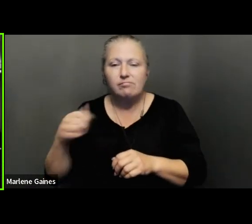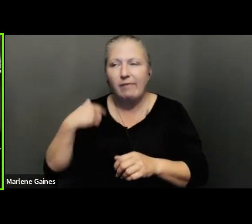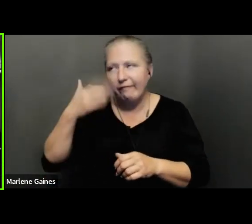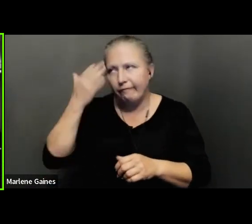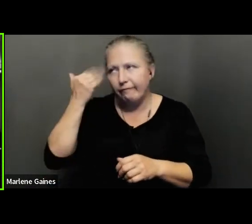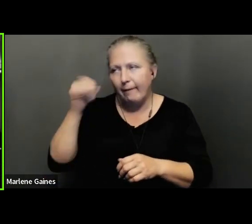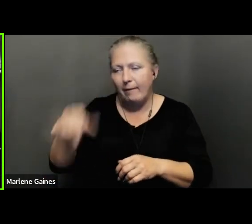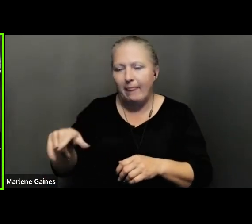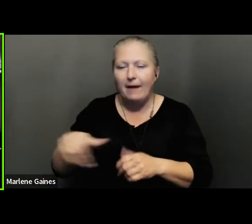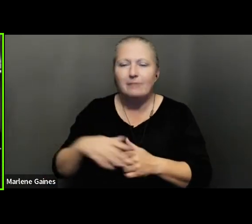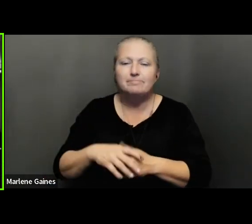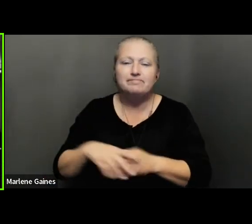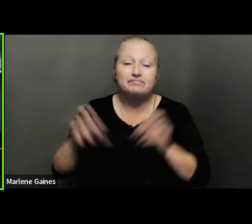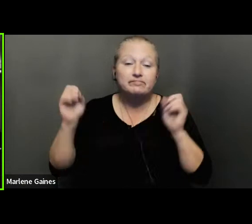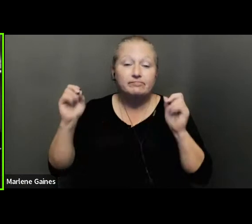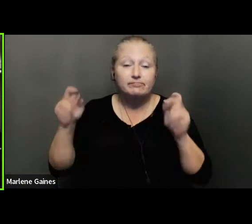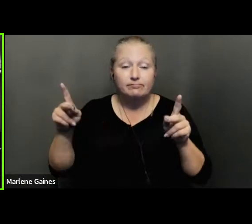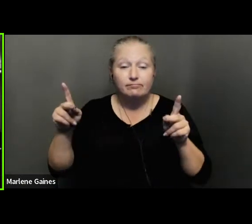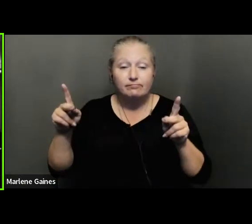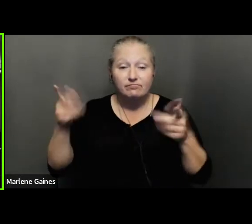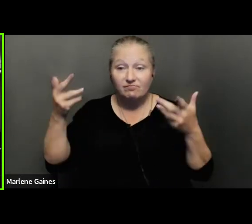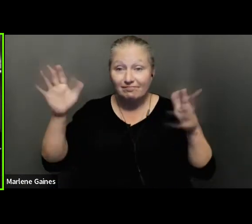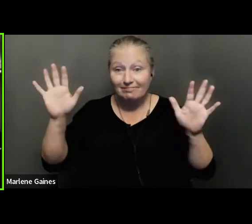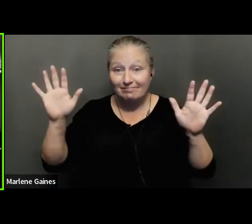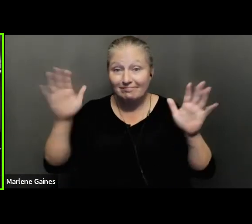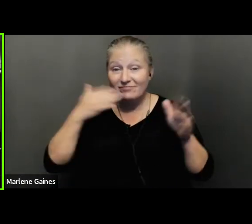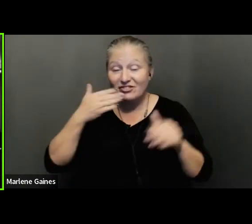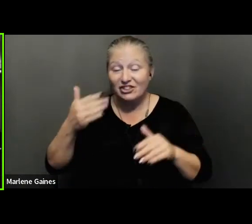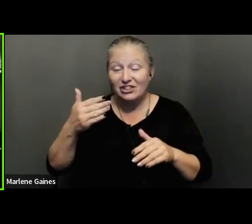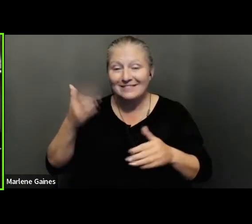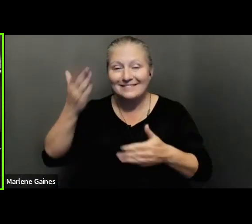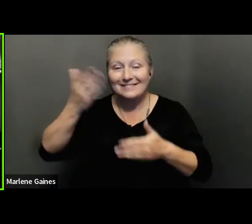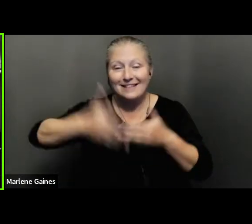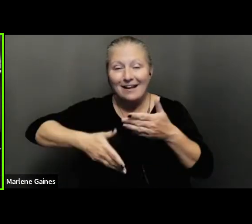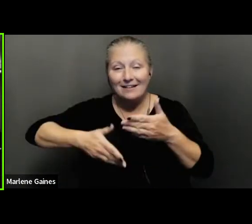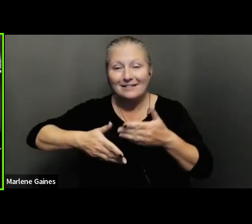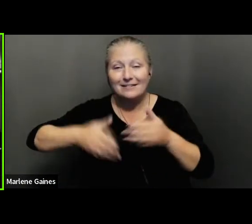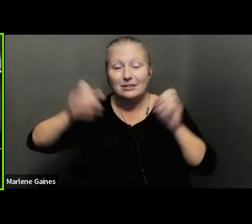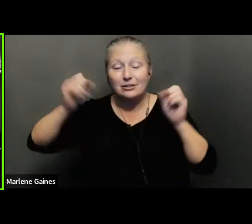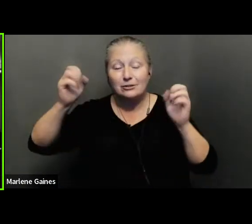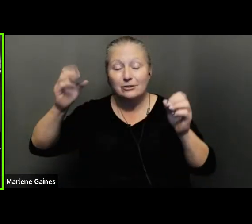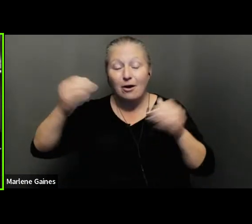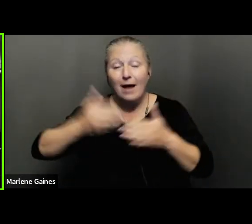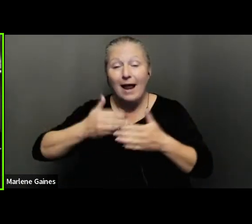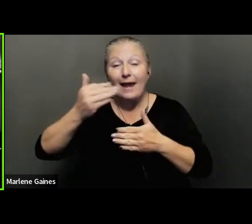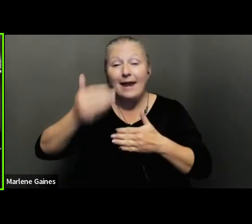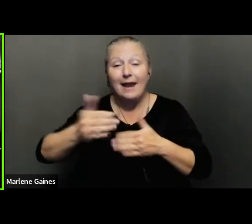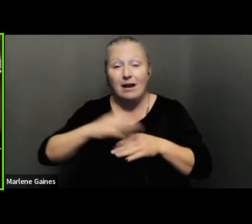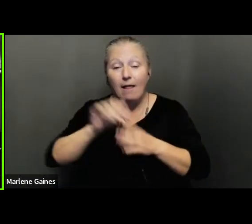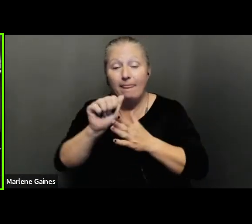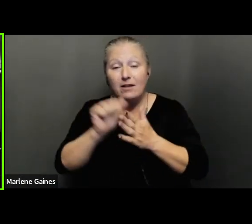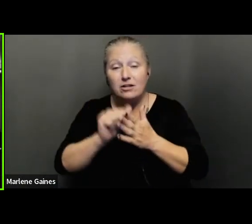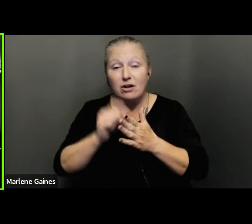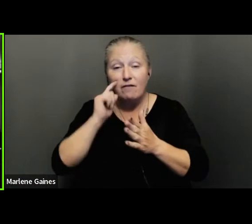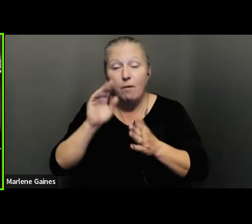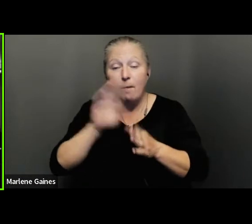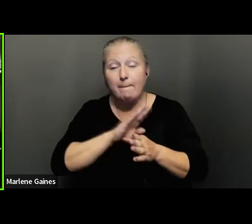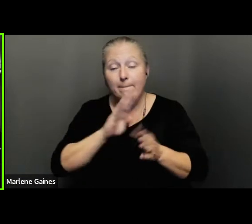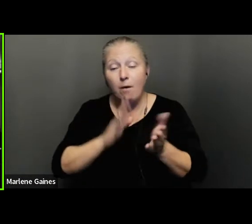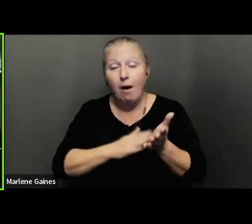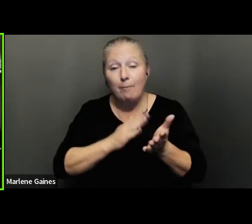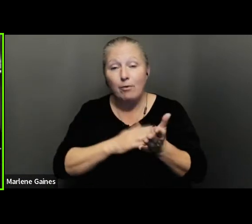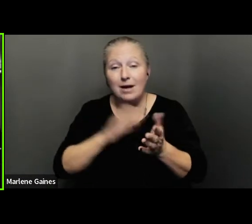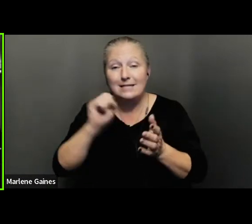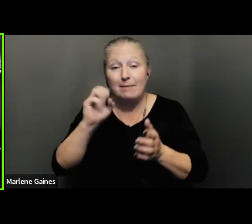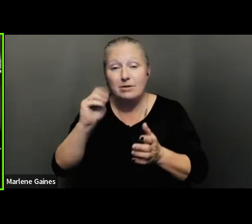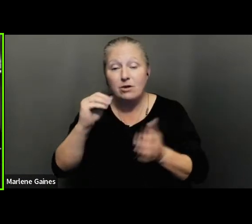that. Okay, all right, and we're good. Done. So next thing on the agenda for board operations is San Mateo Adult